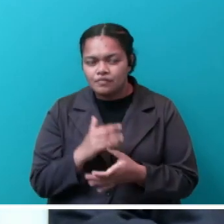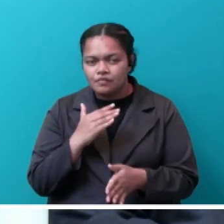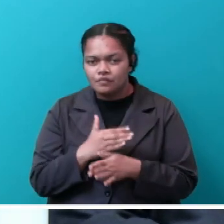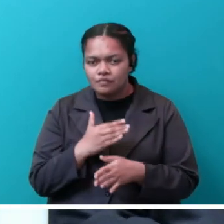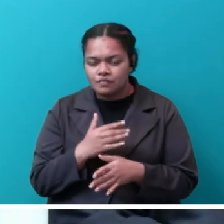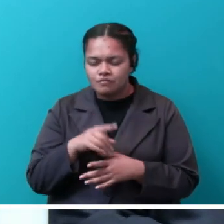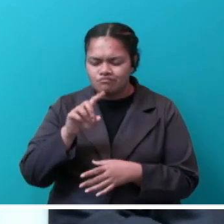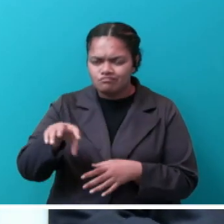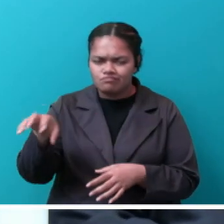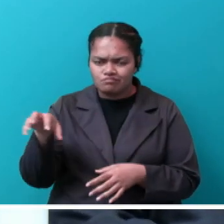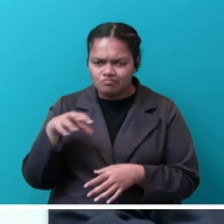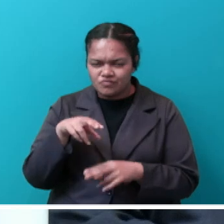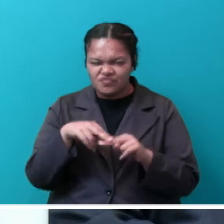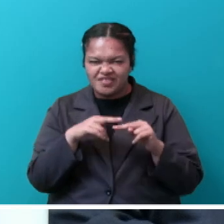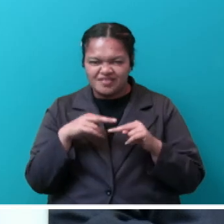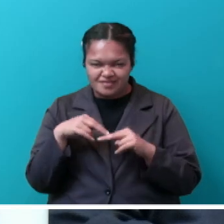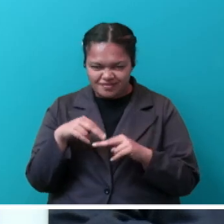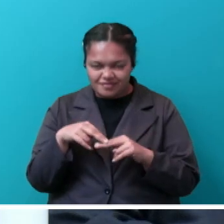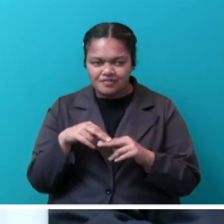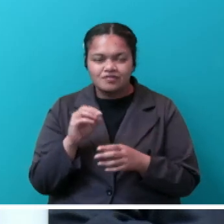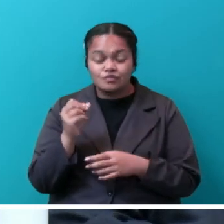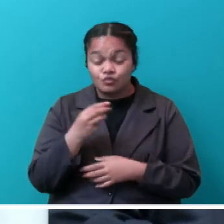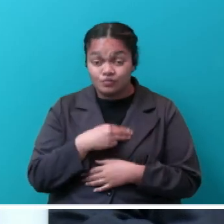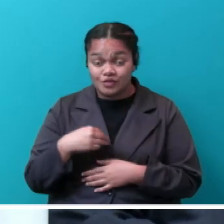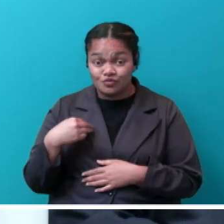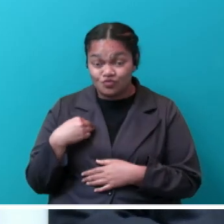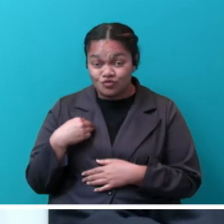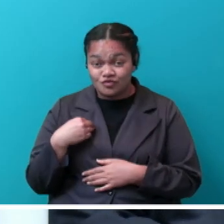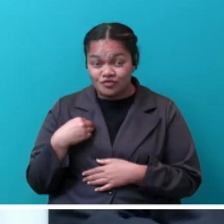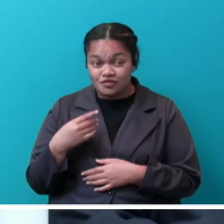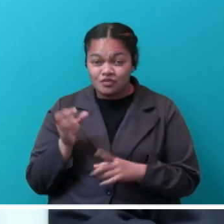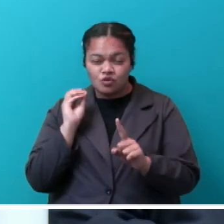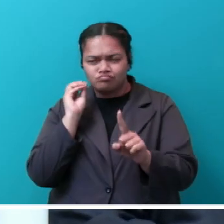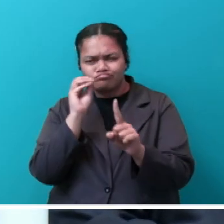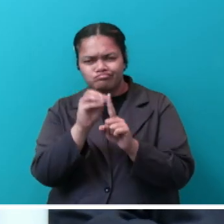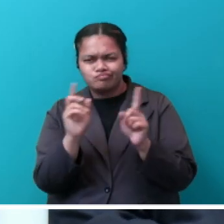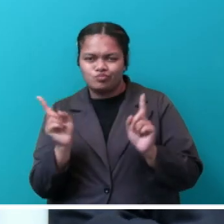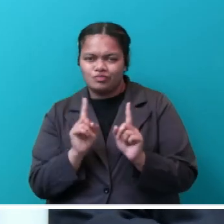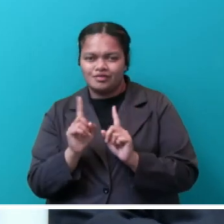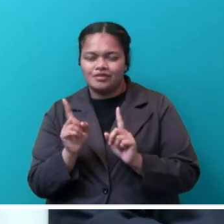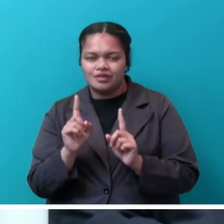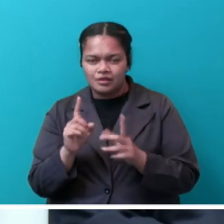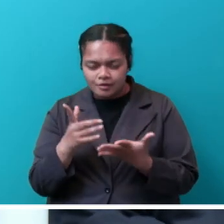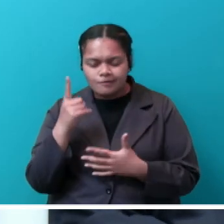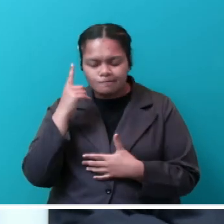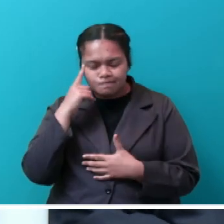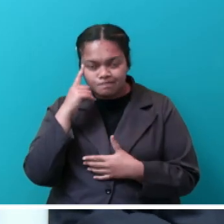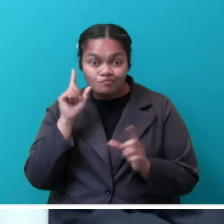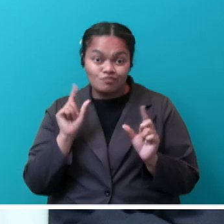country. And it's the Ministry's objective is to actually come up with a proactive